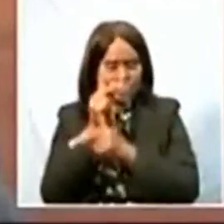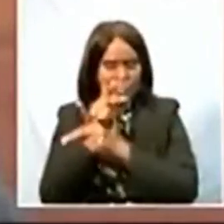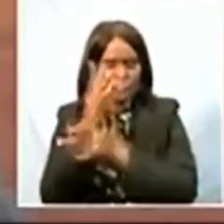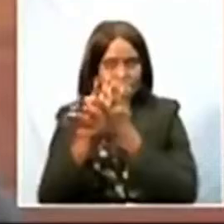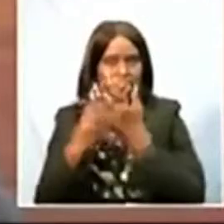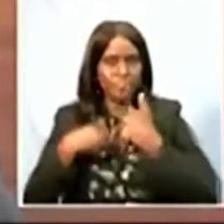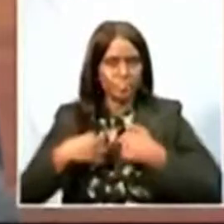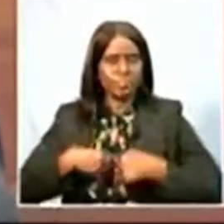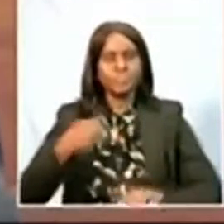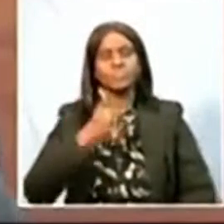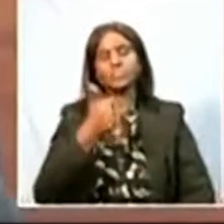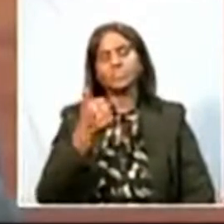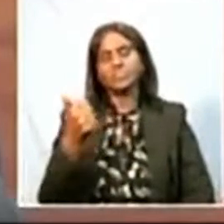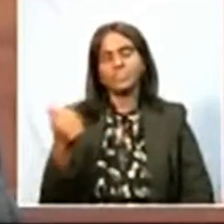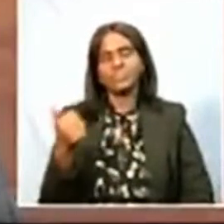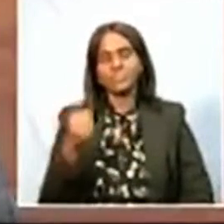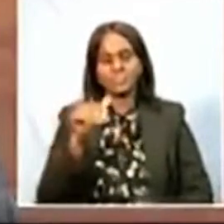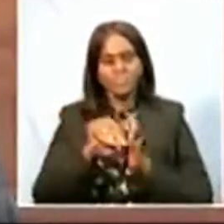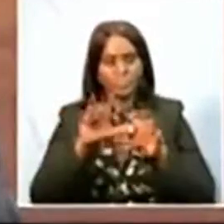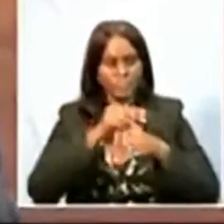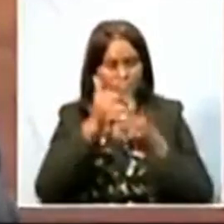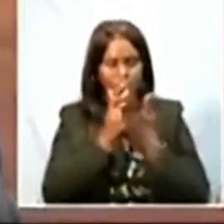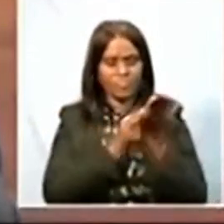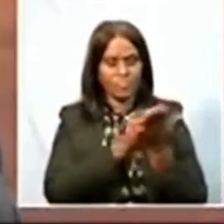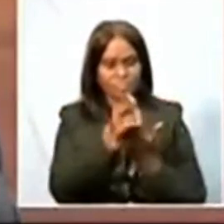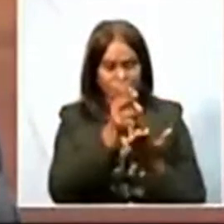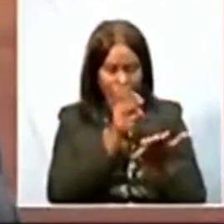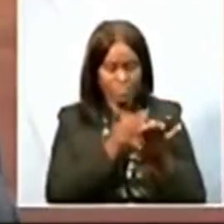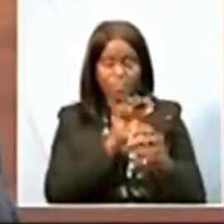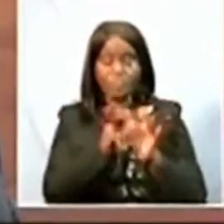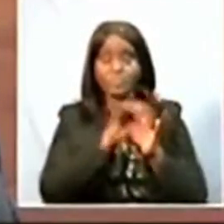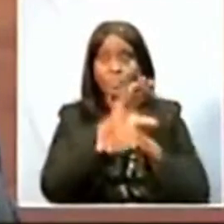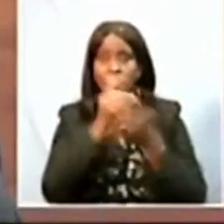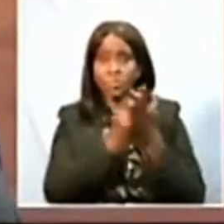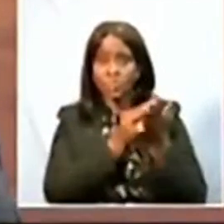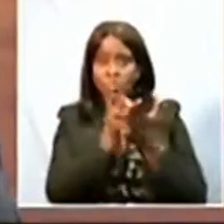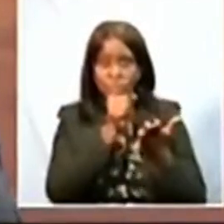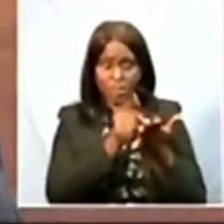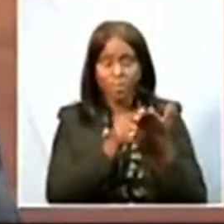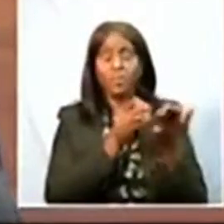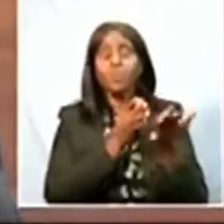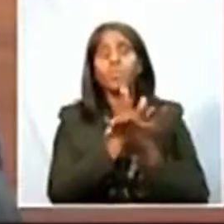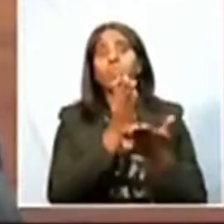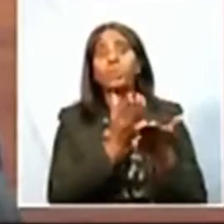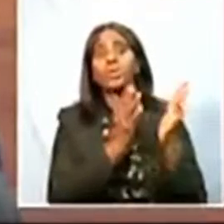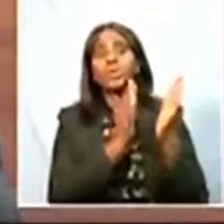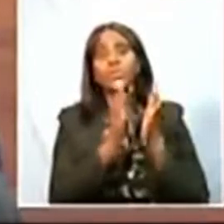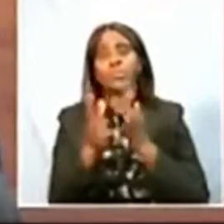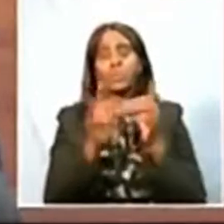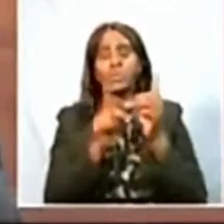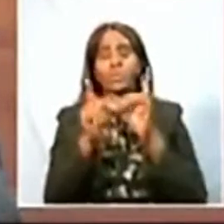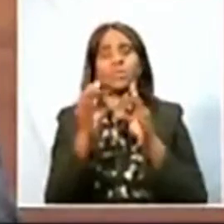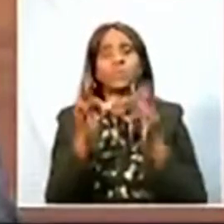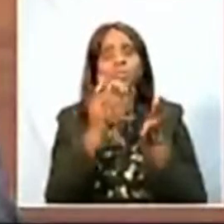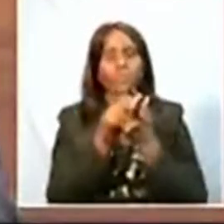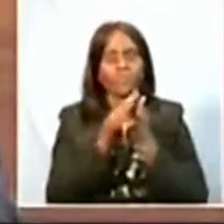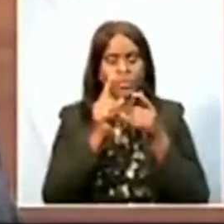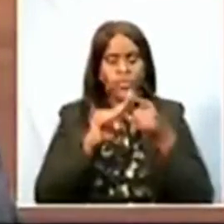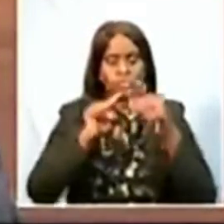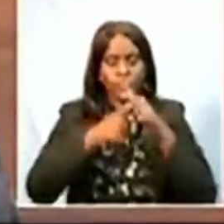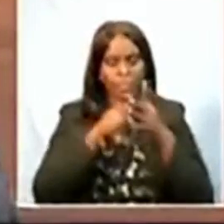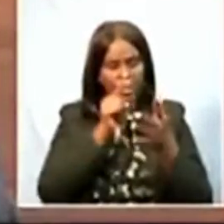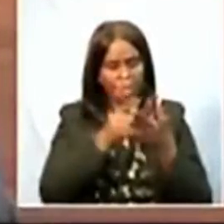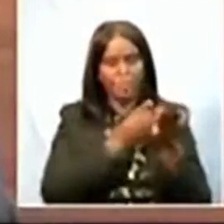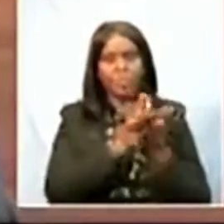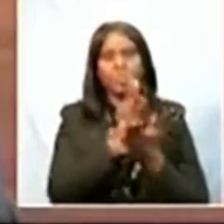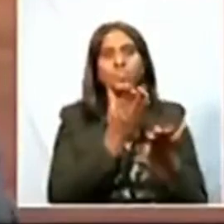somebody else? In all honesty, was that in order? Director Finance, to start with, was that